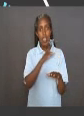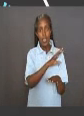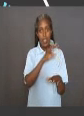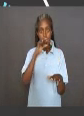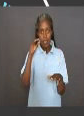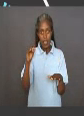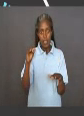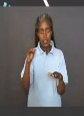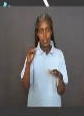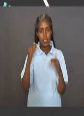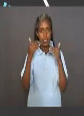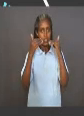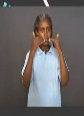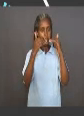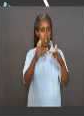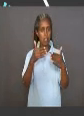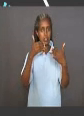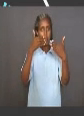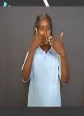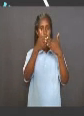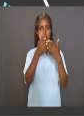And the sides match too.